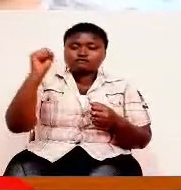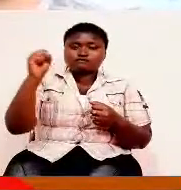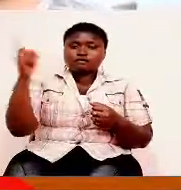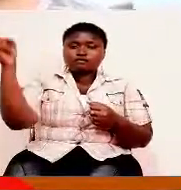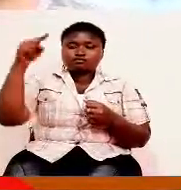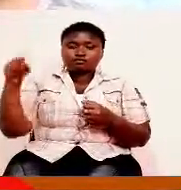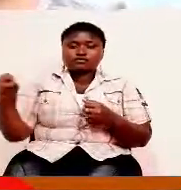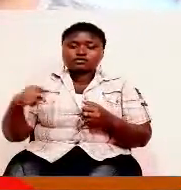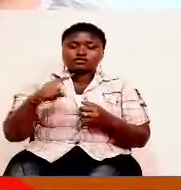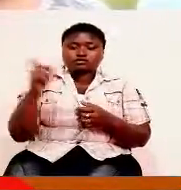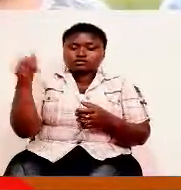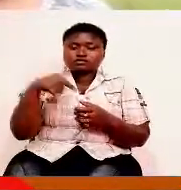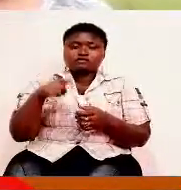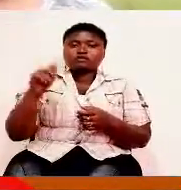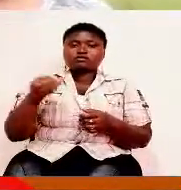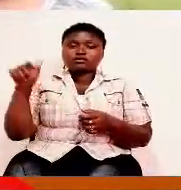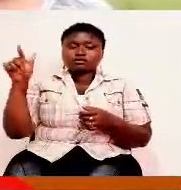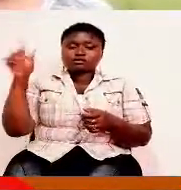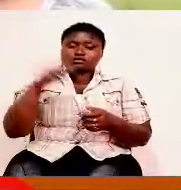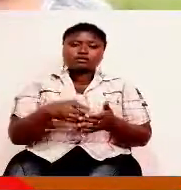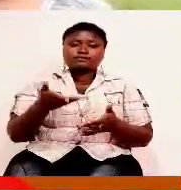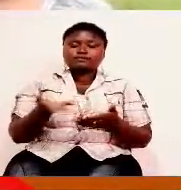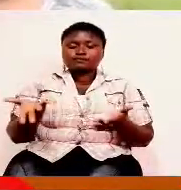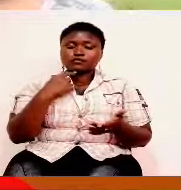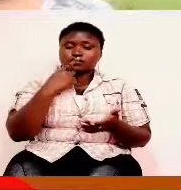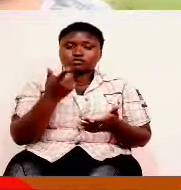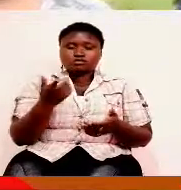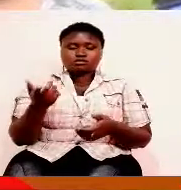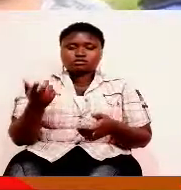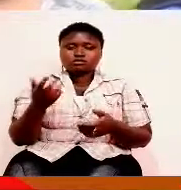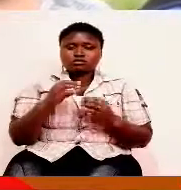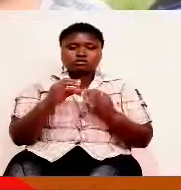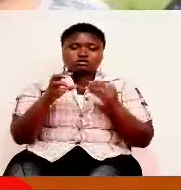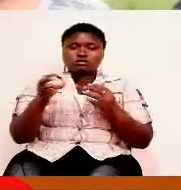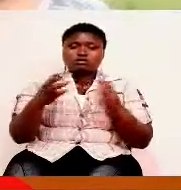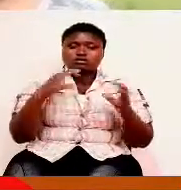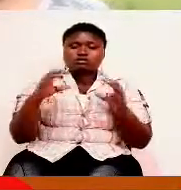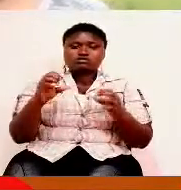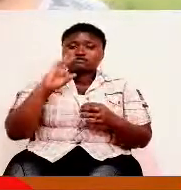I group them further, I would say that out of that